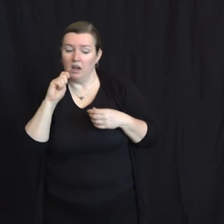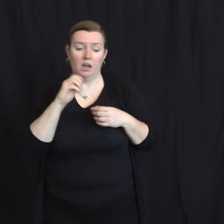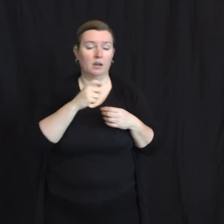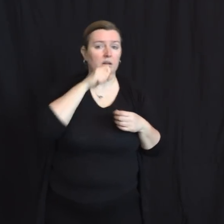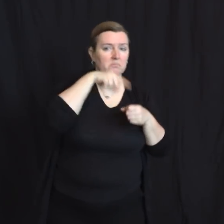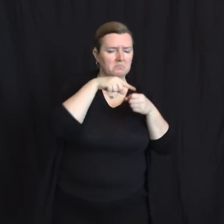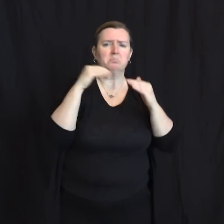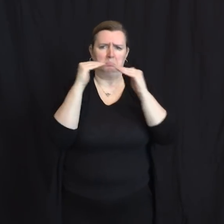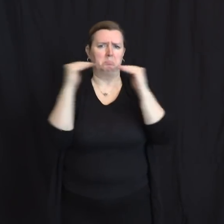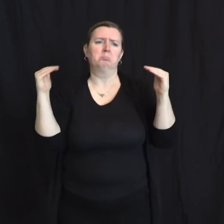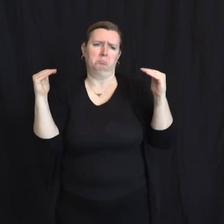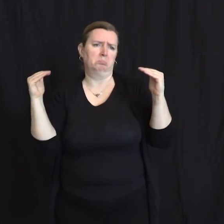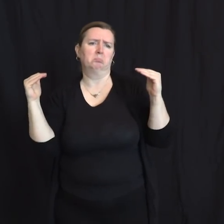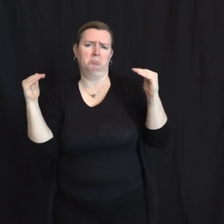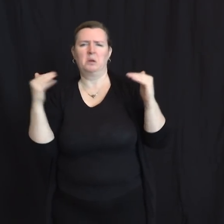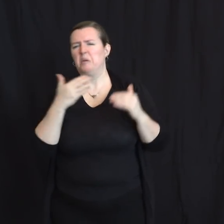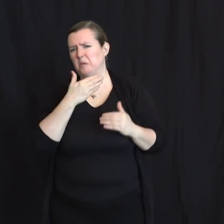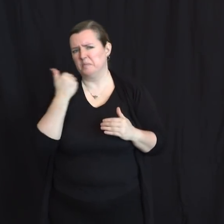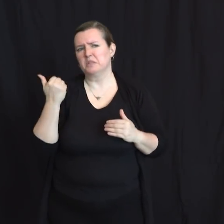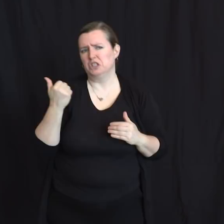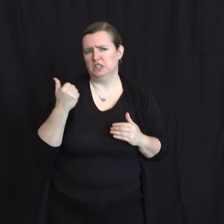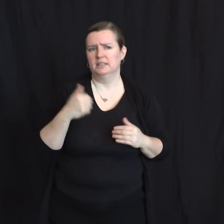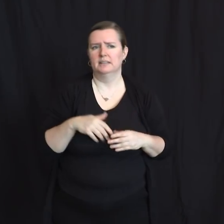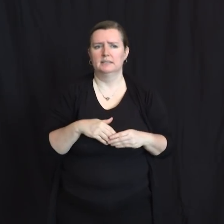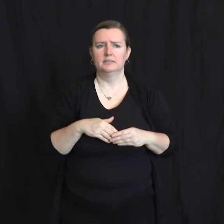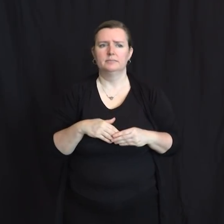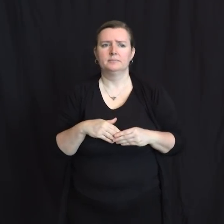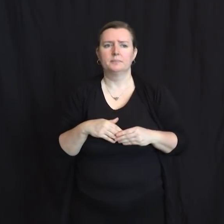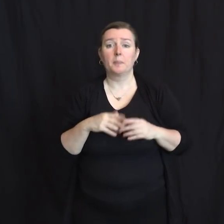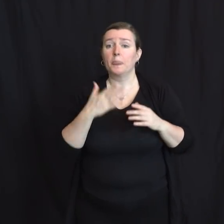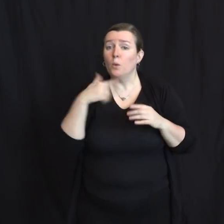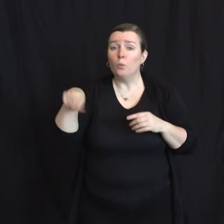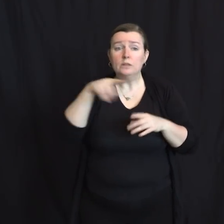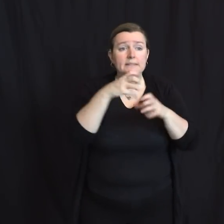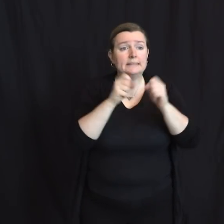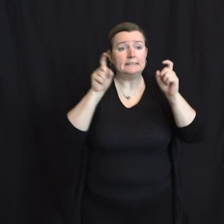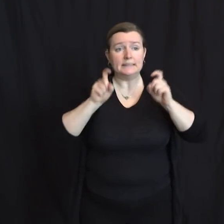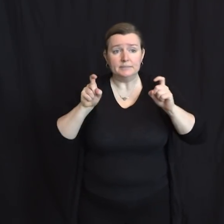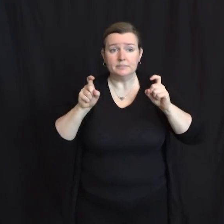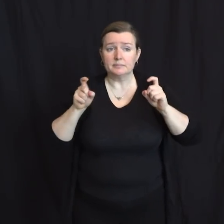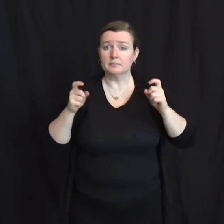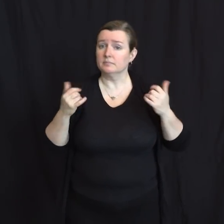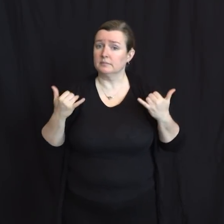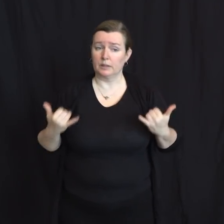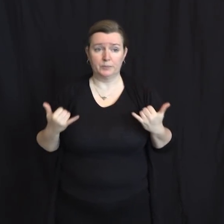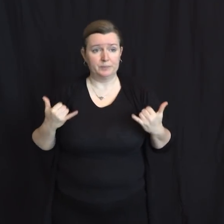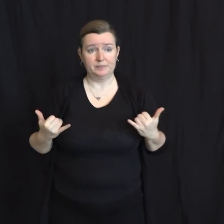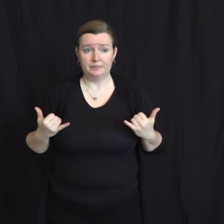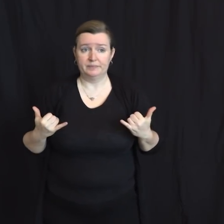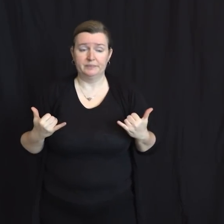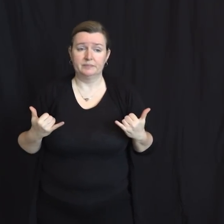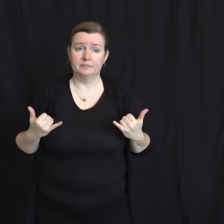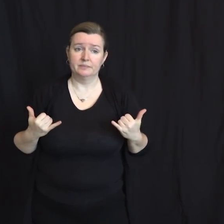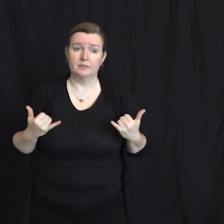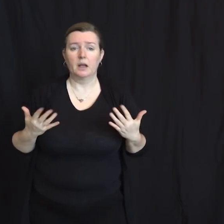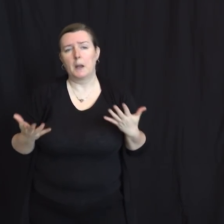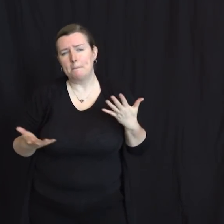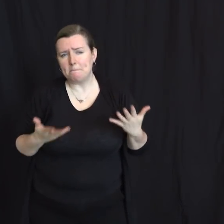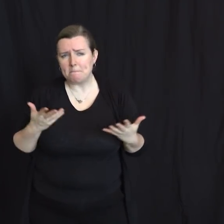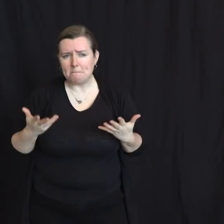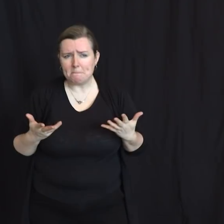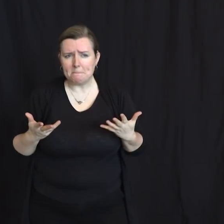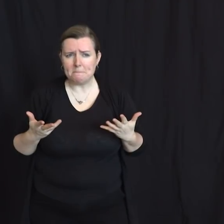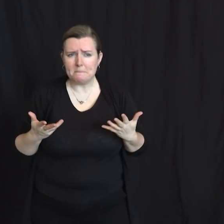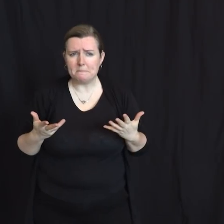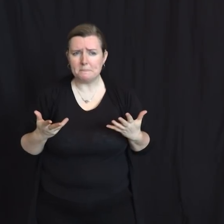better. Who gets it? Right now it has been a series of rate limiting step. Hasn't been numbers. It's really been